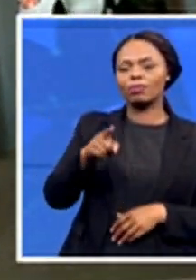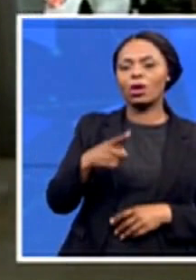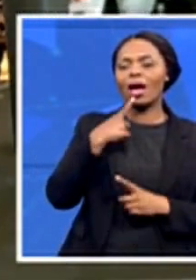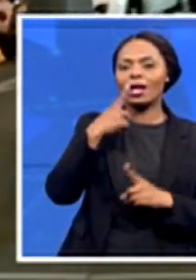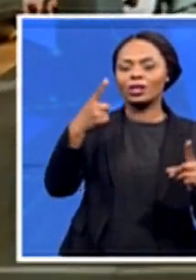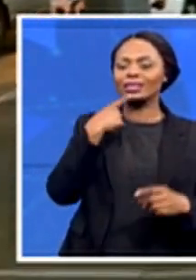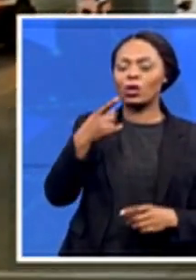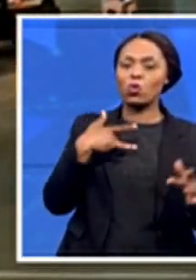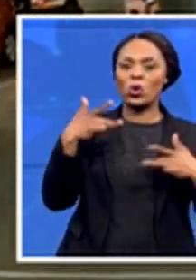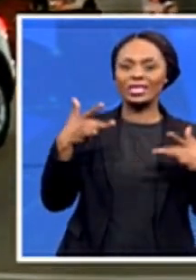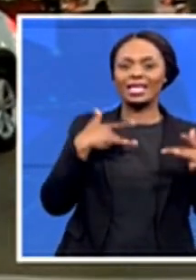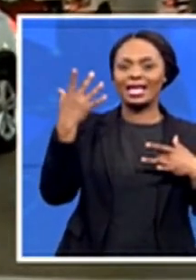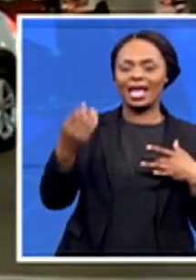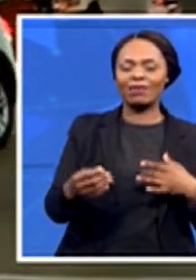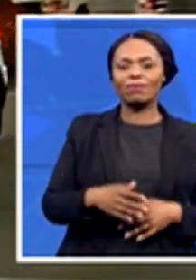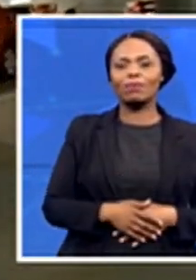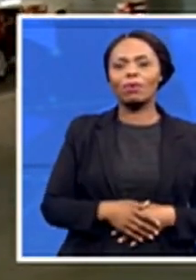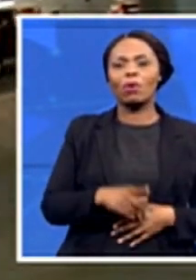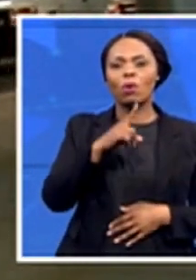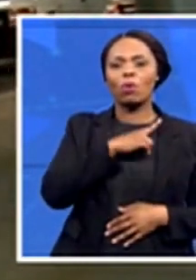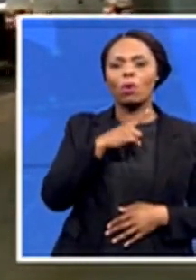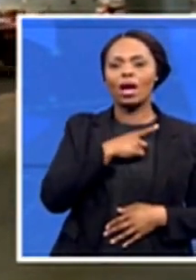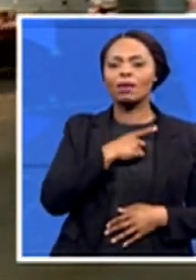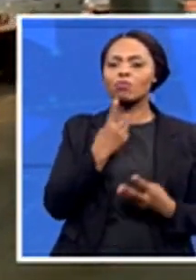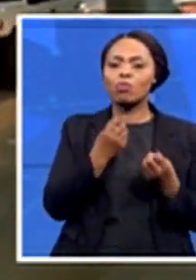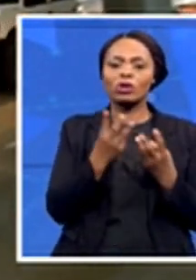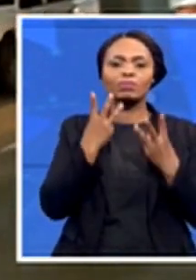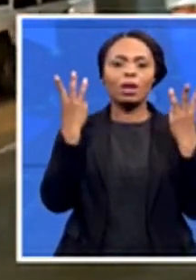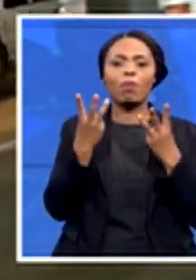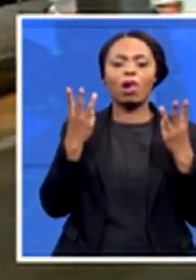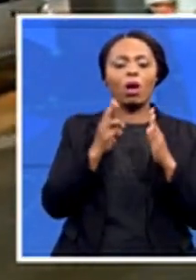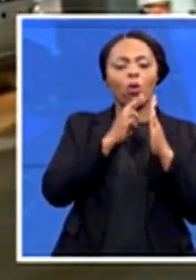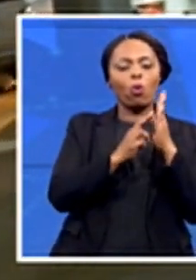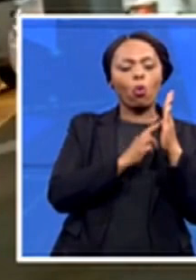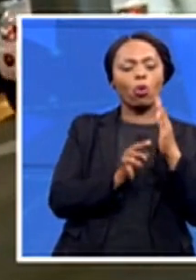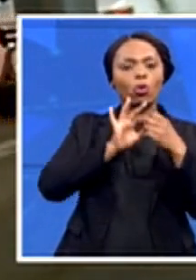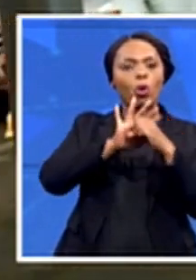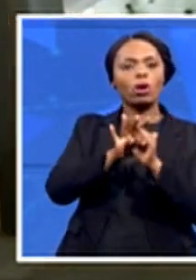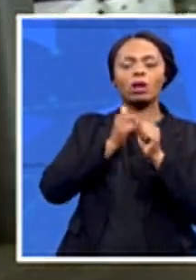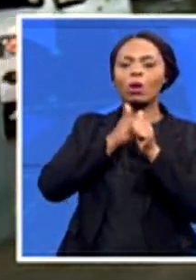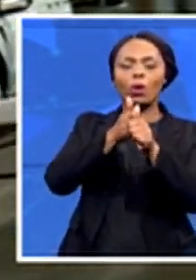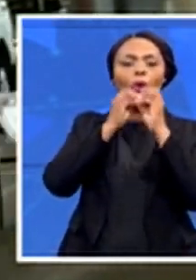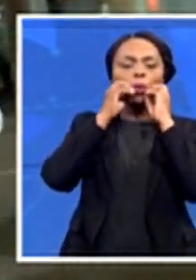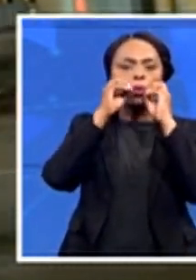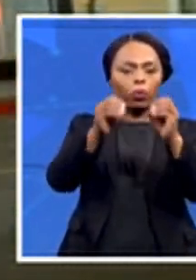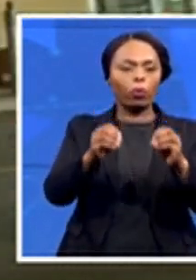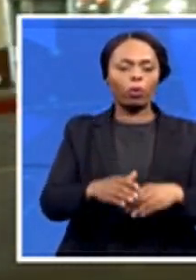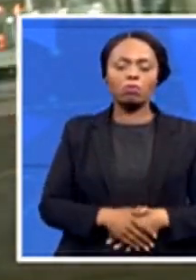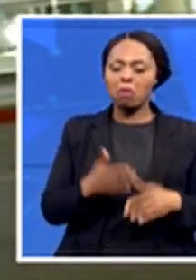adhering to the protocols. Now there are talks of a fourth wave, but we're still in a third wave. How are you mitigating